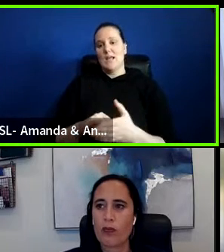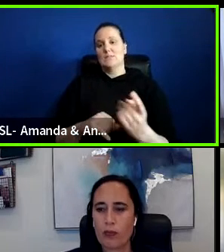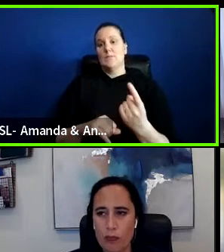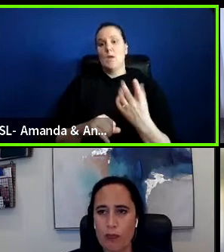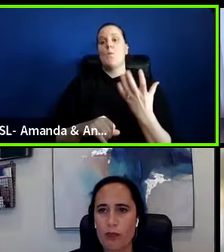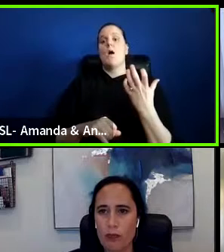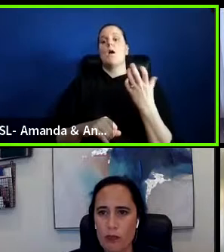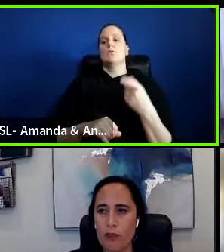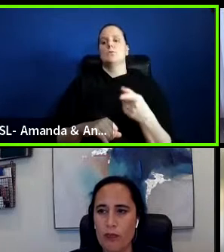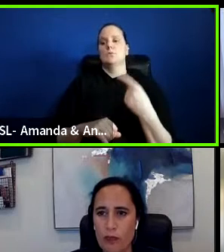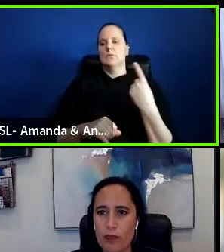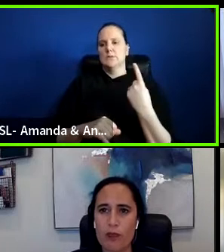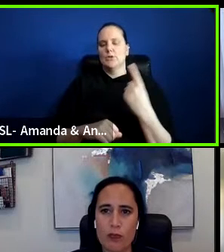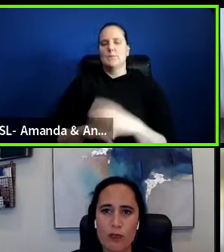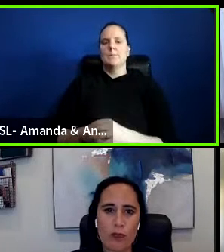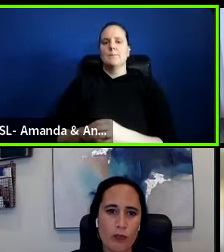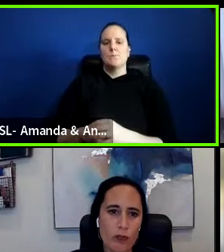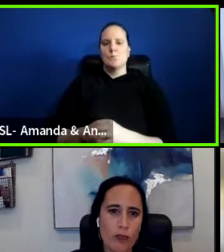you to consider.